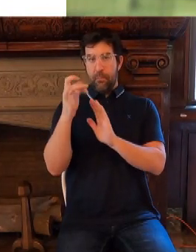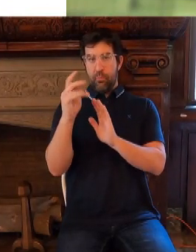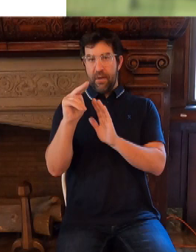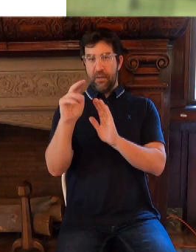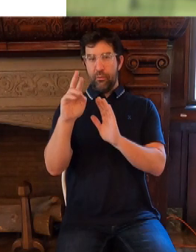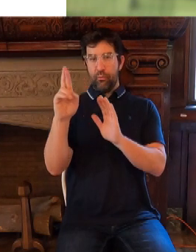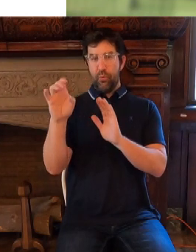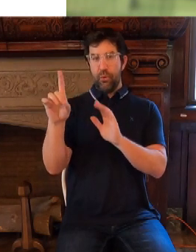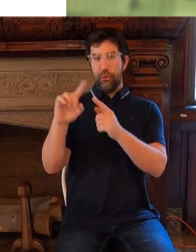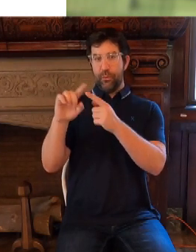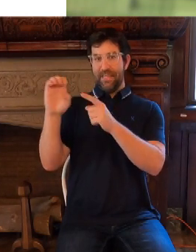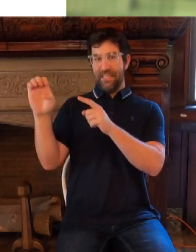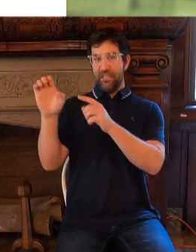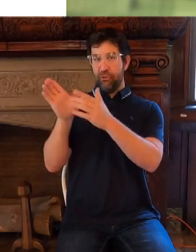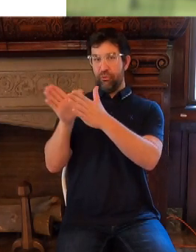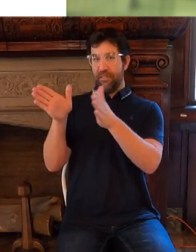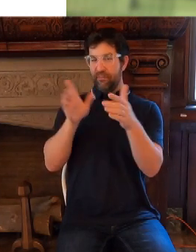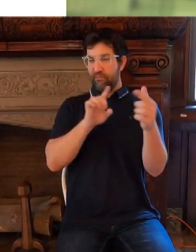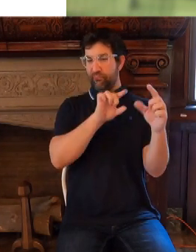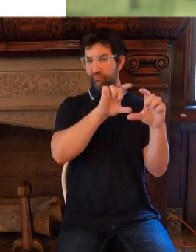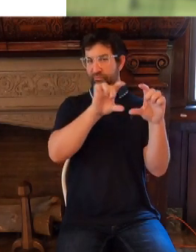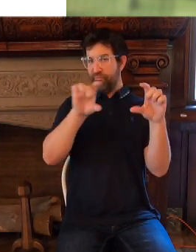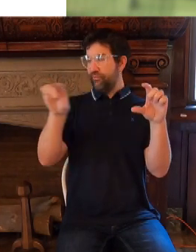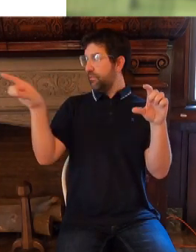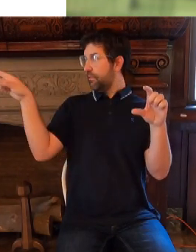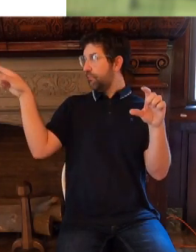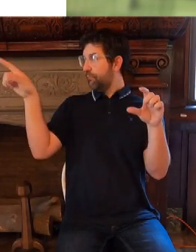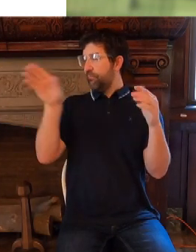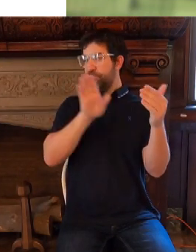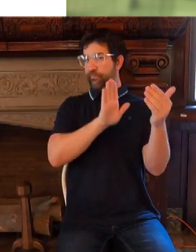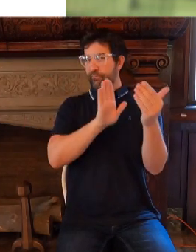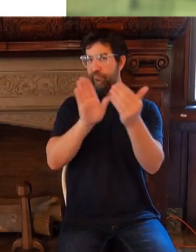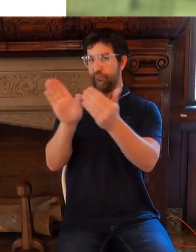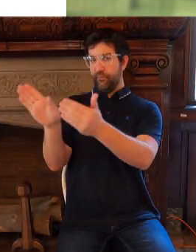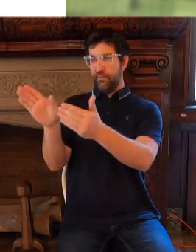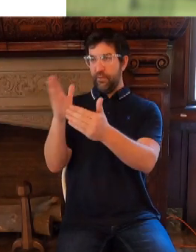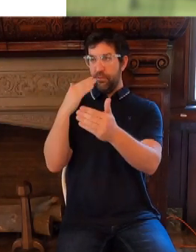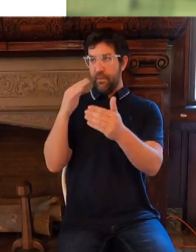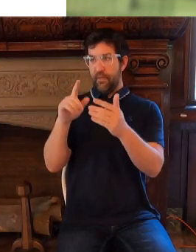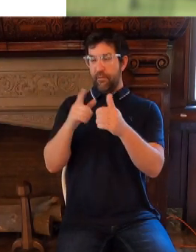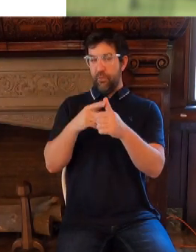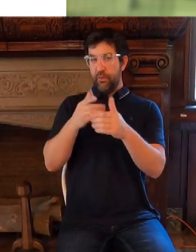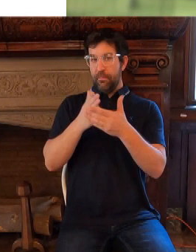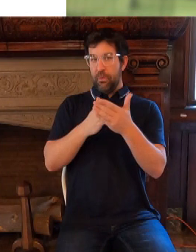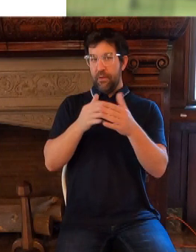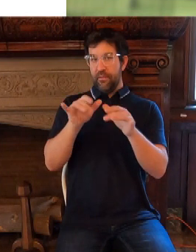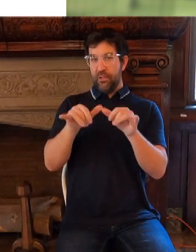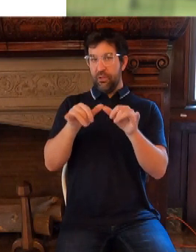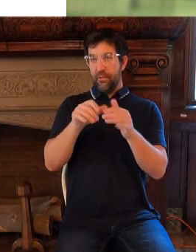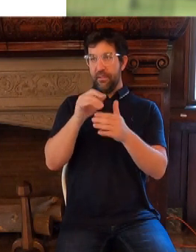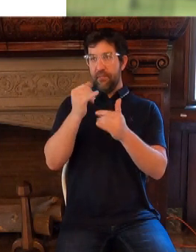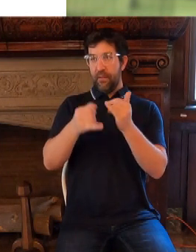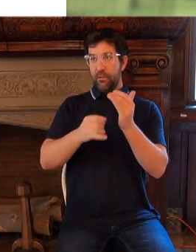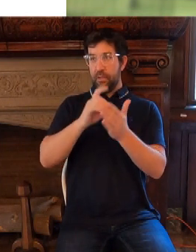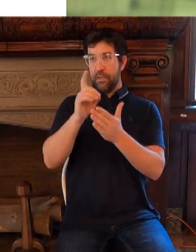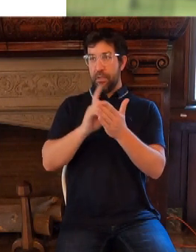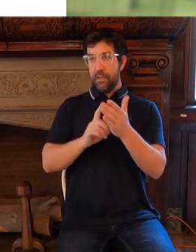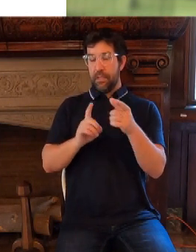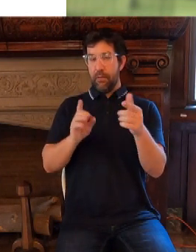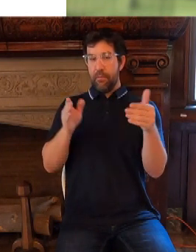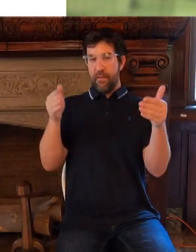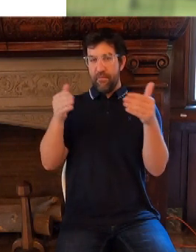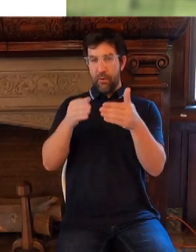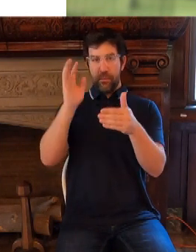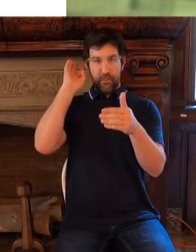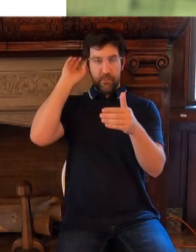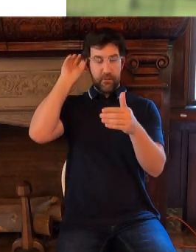East Street, as shown on the screen here. Moving forward, as we get into preliminary engineering and final design, we're going to focus that in